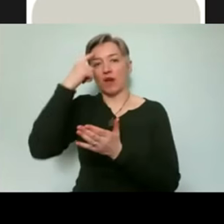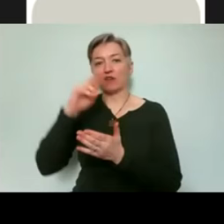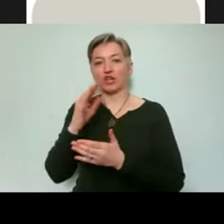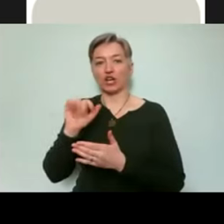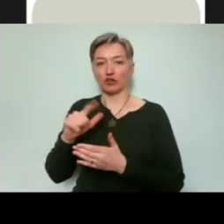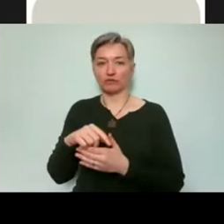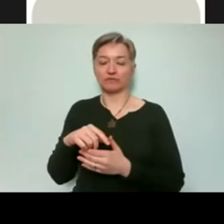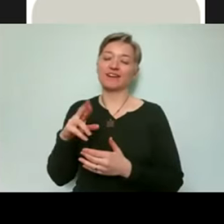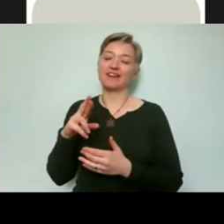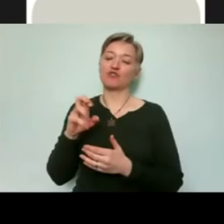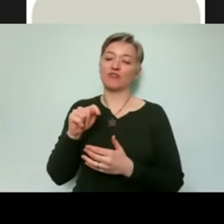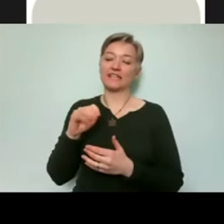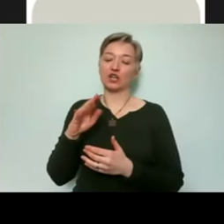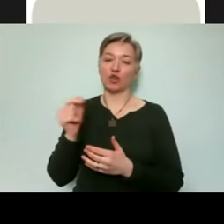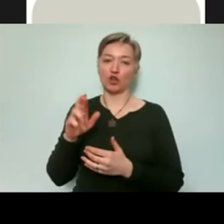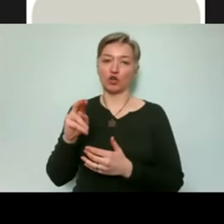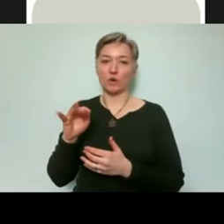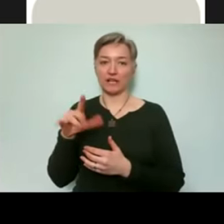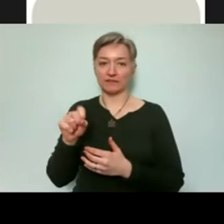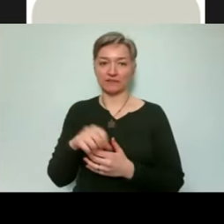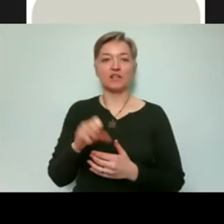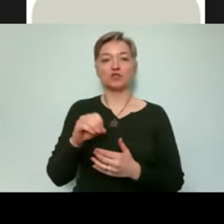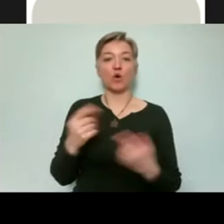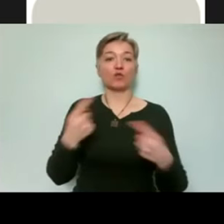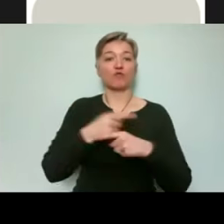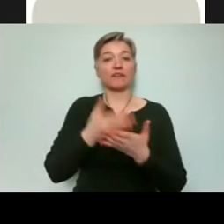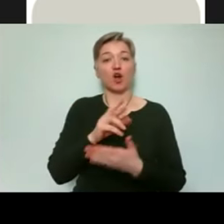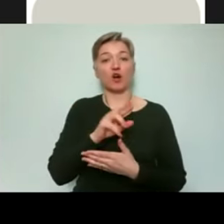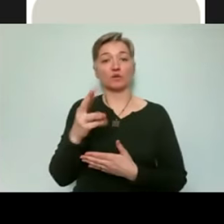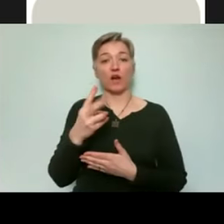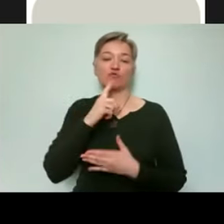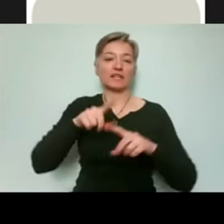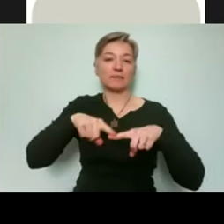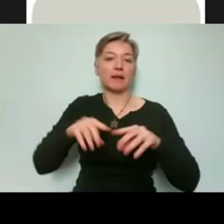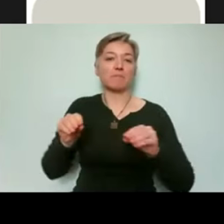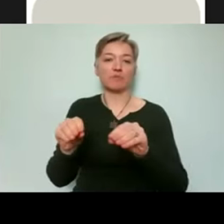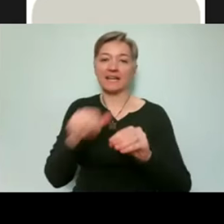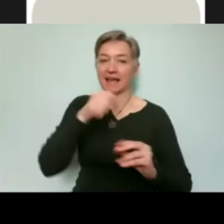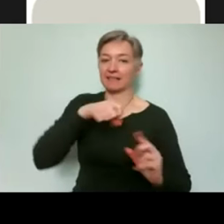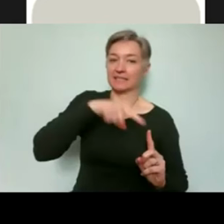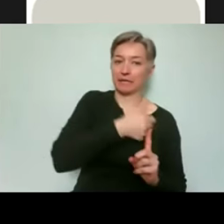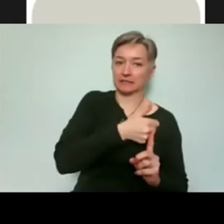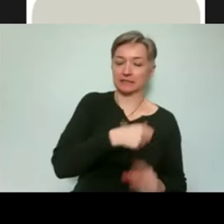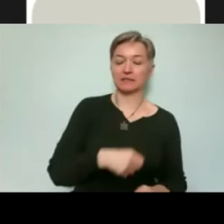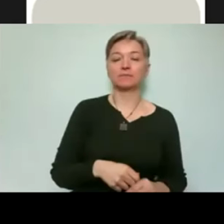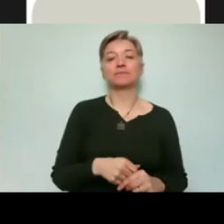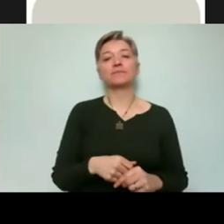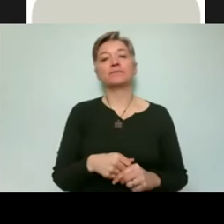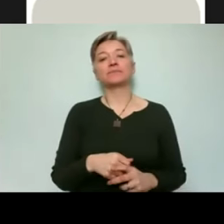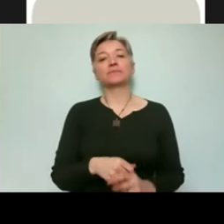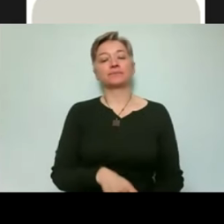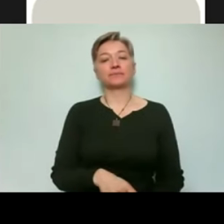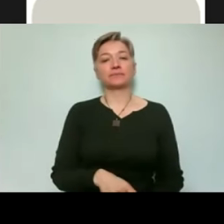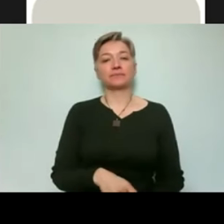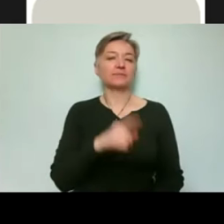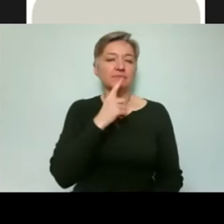cases found that the cross-validated R-squared was really driven by movements and not by the stimulus. And